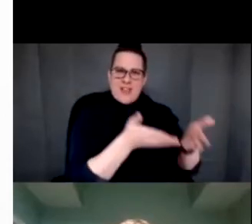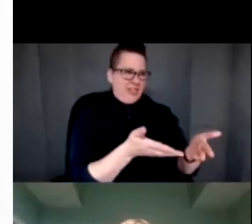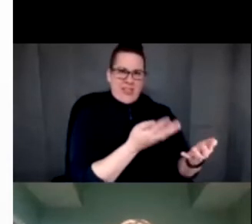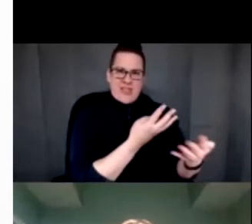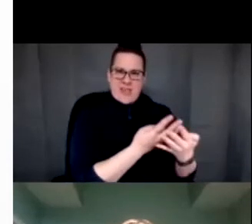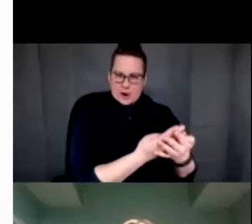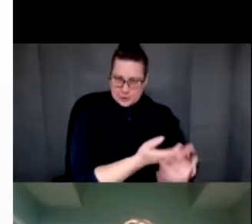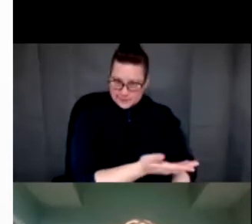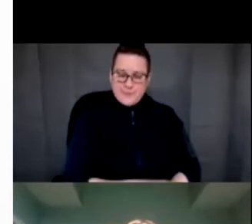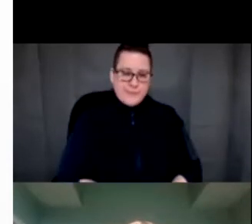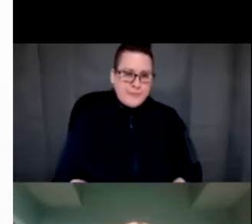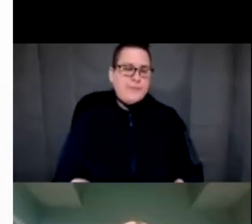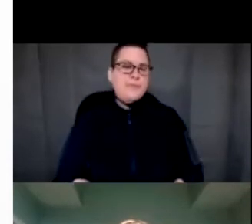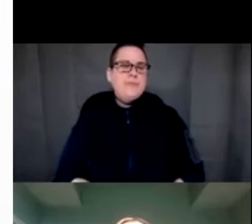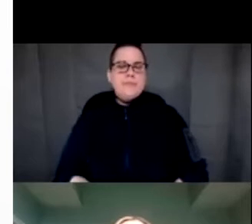such as prison.